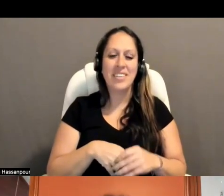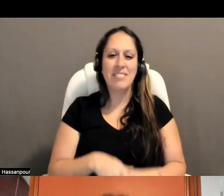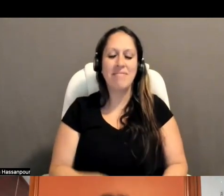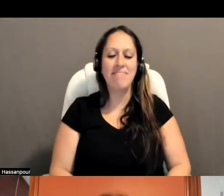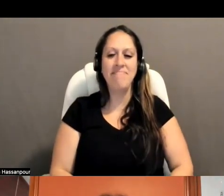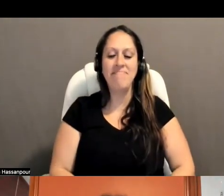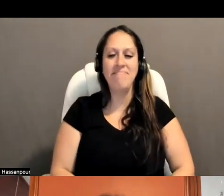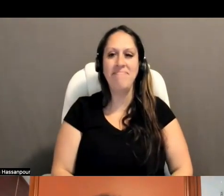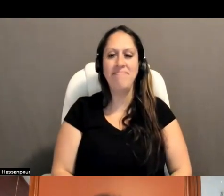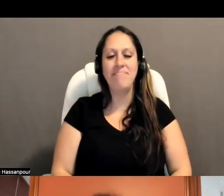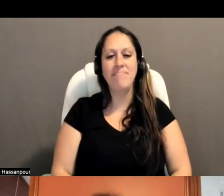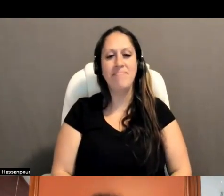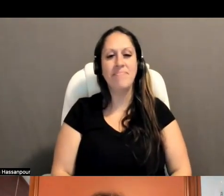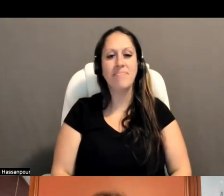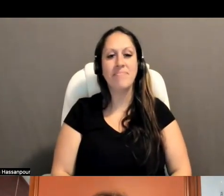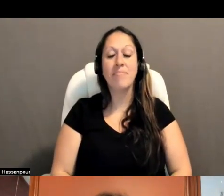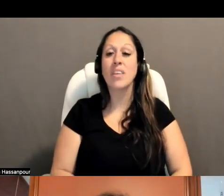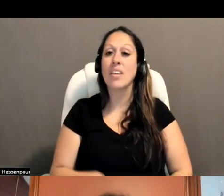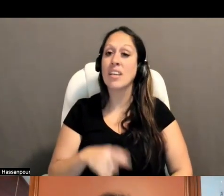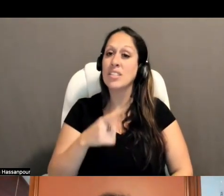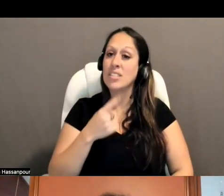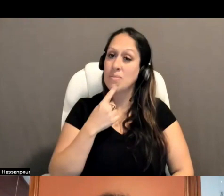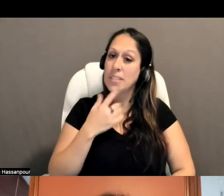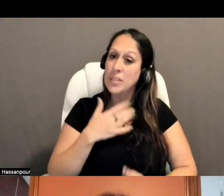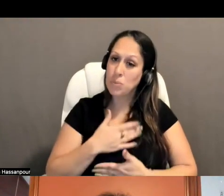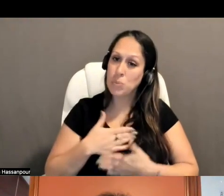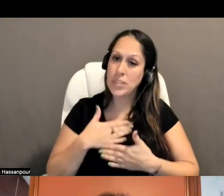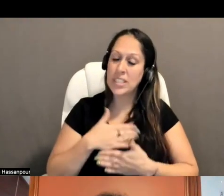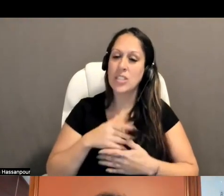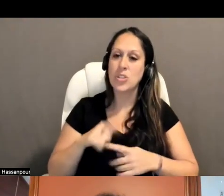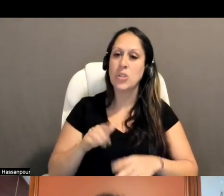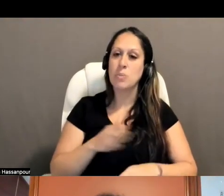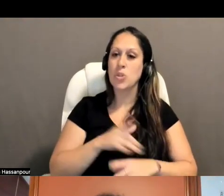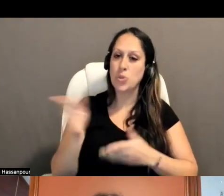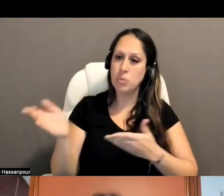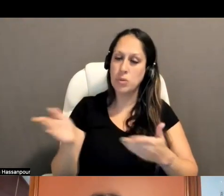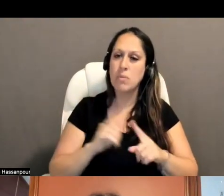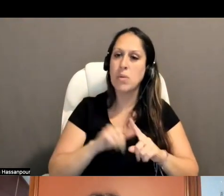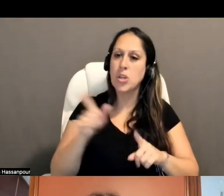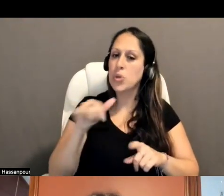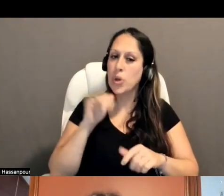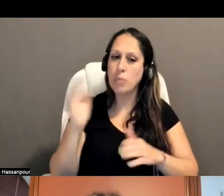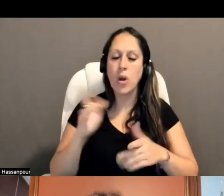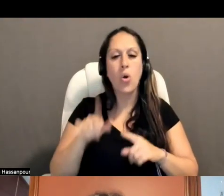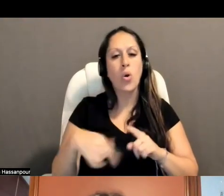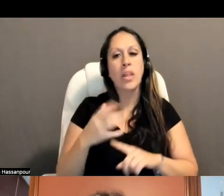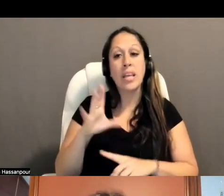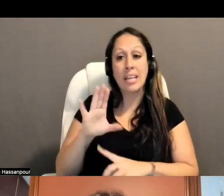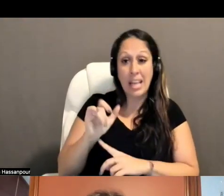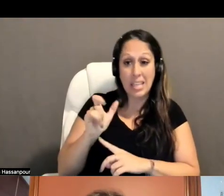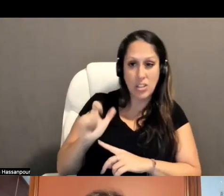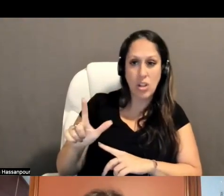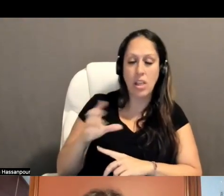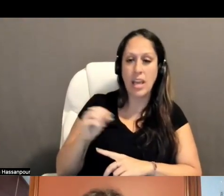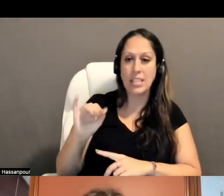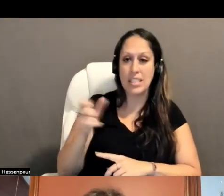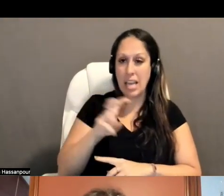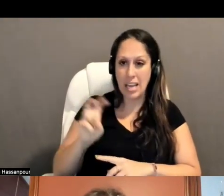Uh, they must be very appreciative to the music that you bring. But you don't just bring classical and jazz